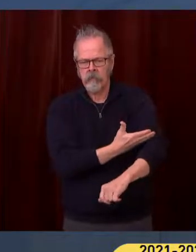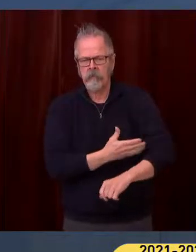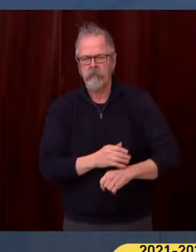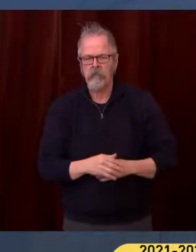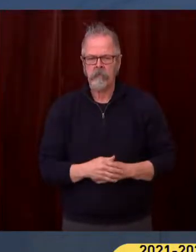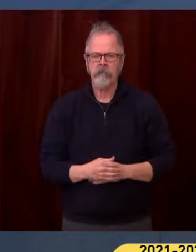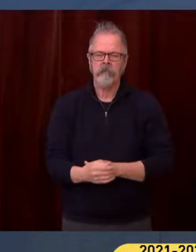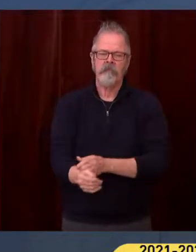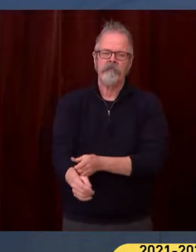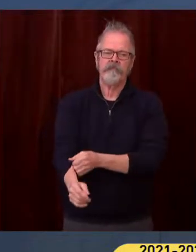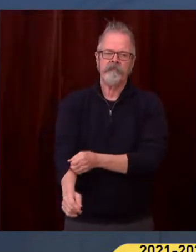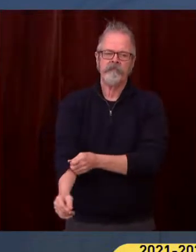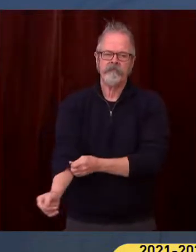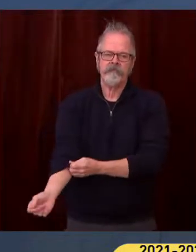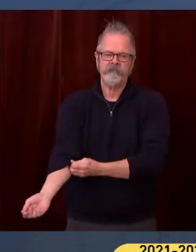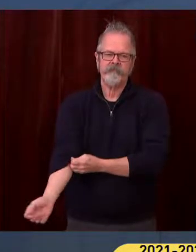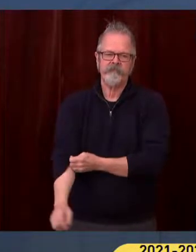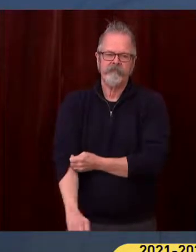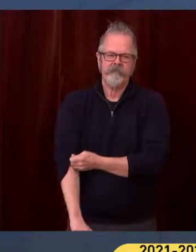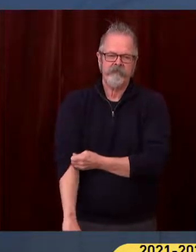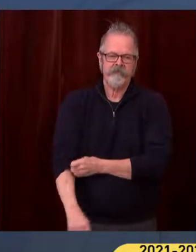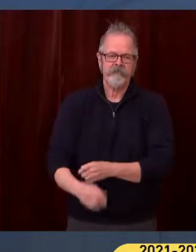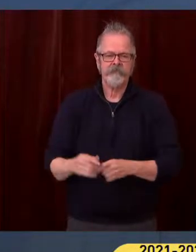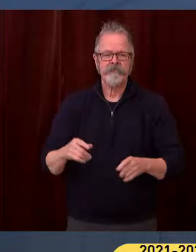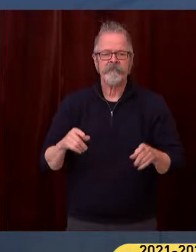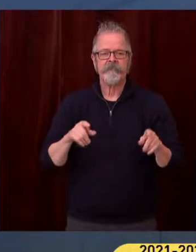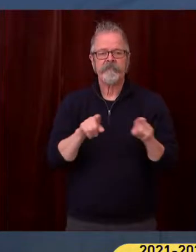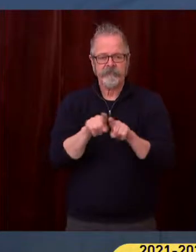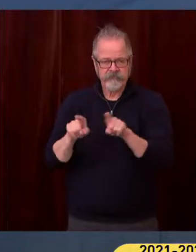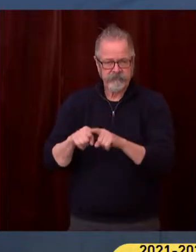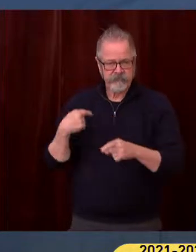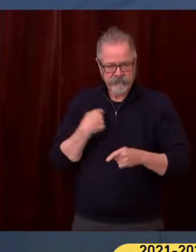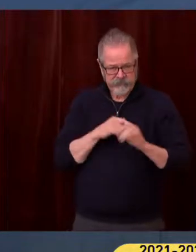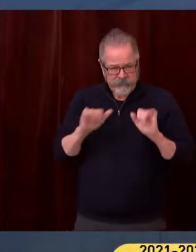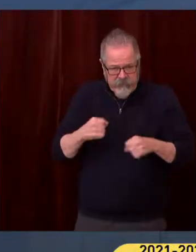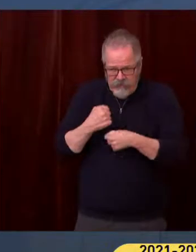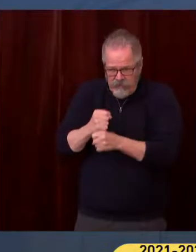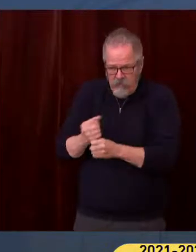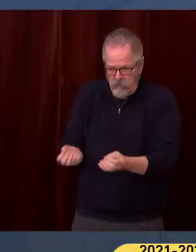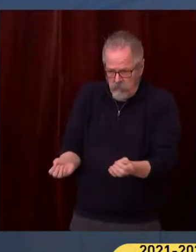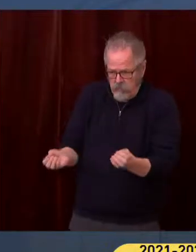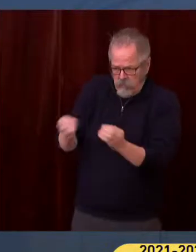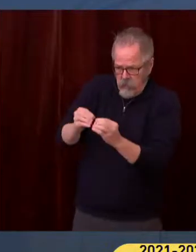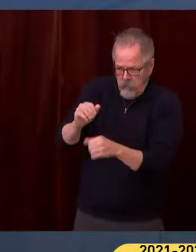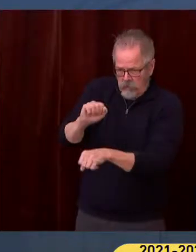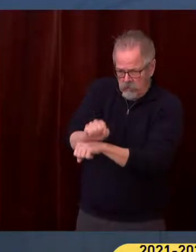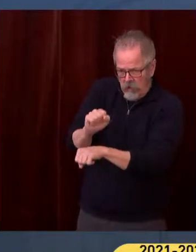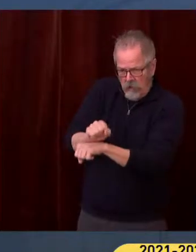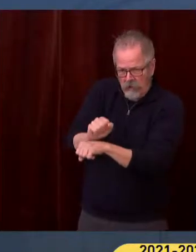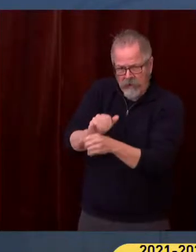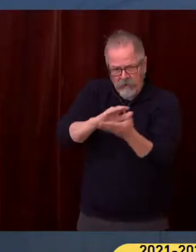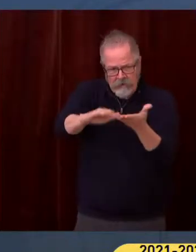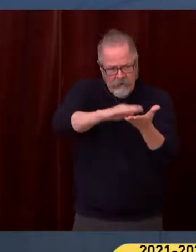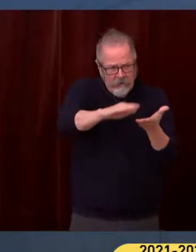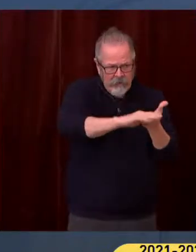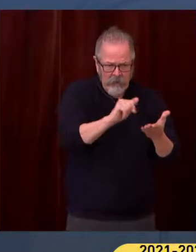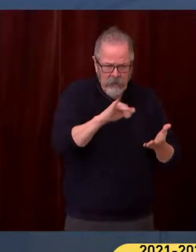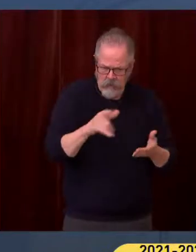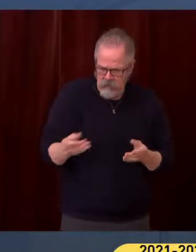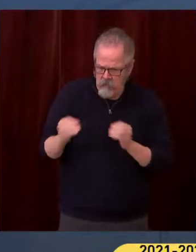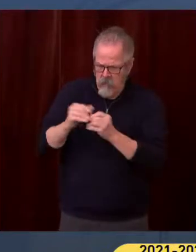feedstocks that we need in order to generate the clean fuels to achieve the standard that is proposed in this legislation.